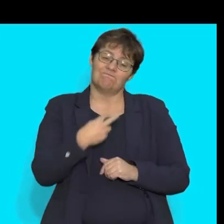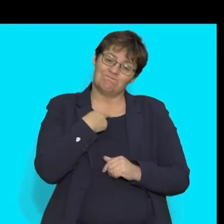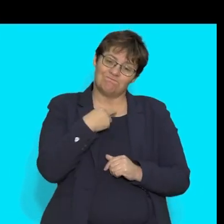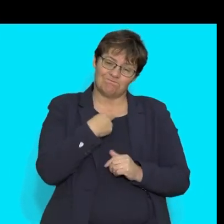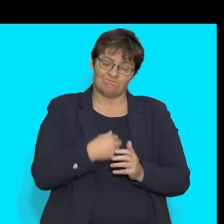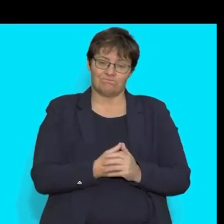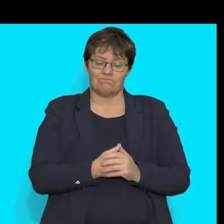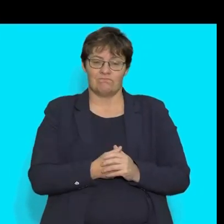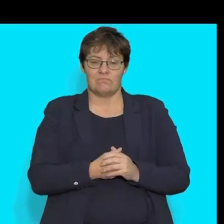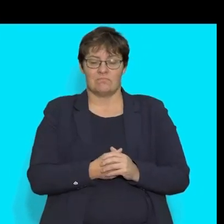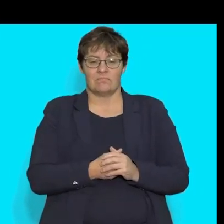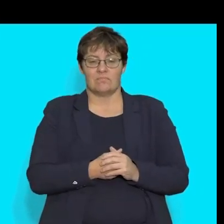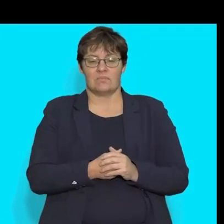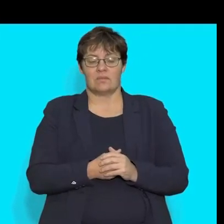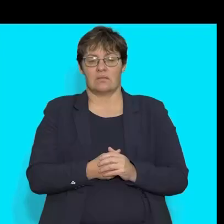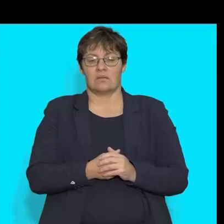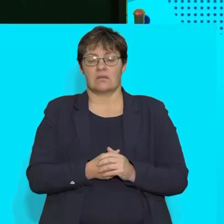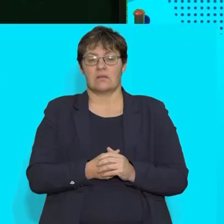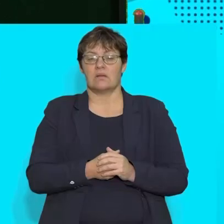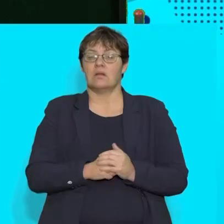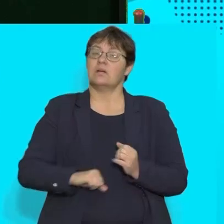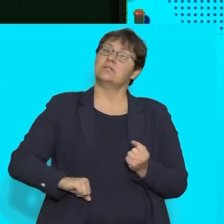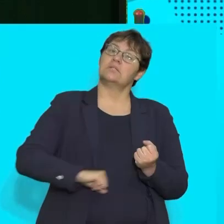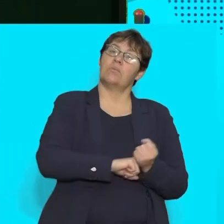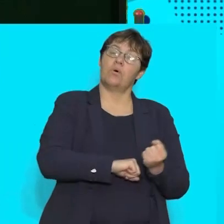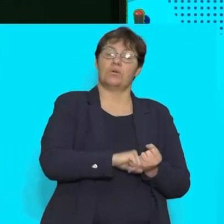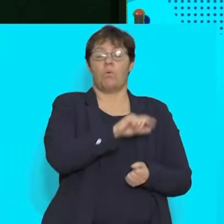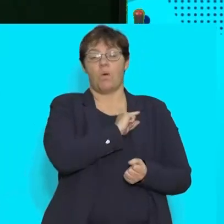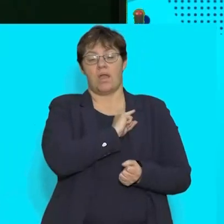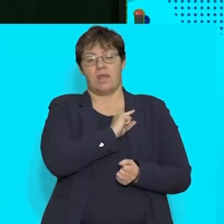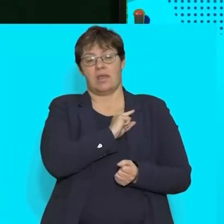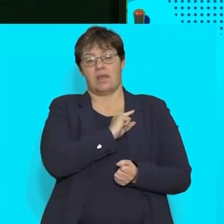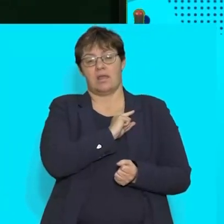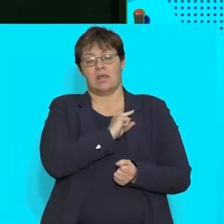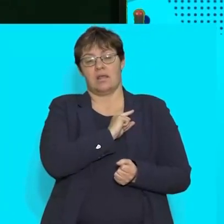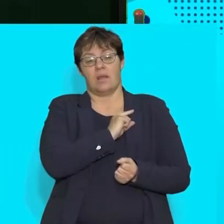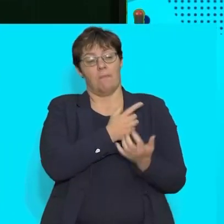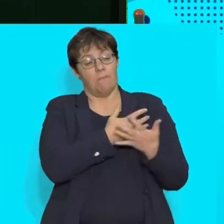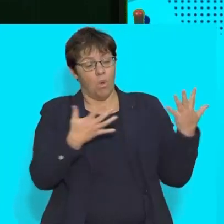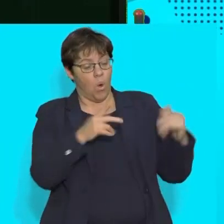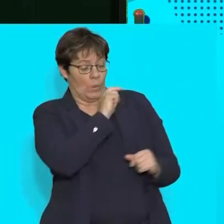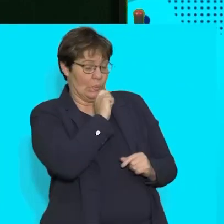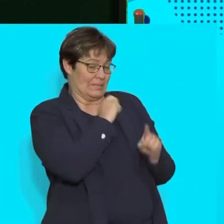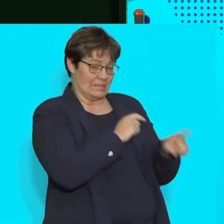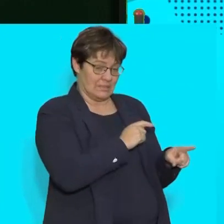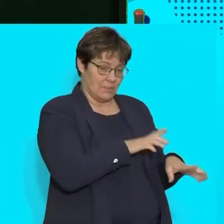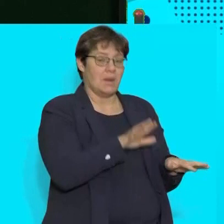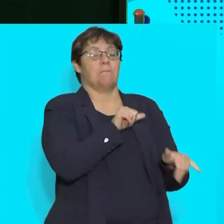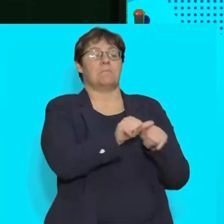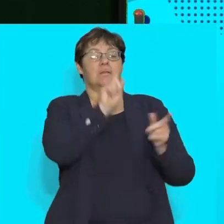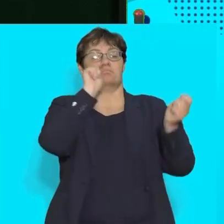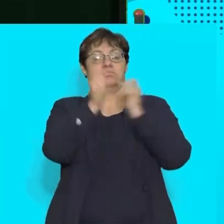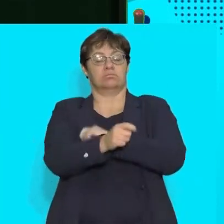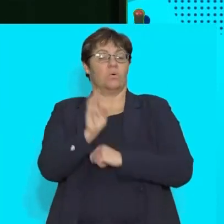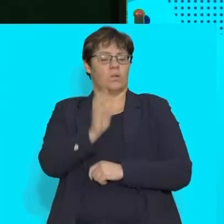unfortunately, this cannot be supported by the fact that the more some part is used, the better it